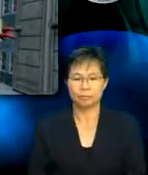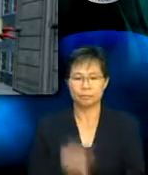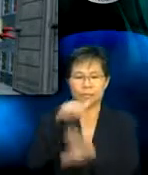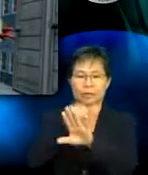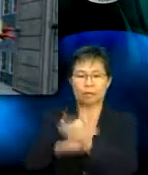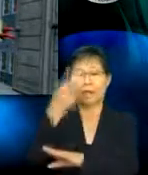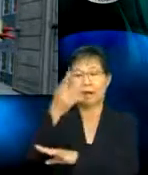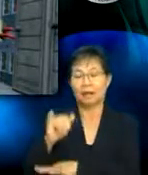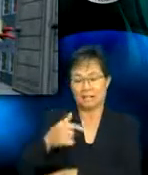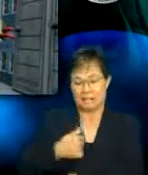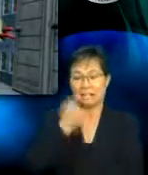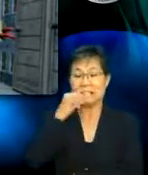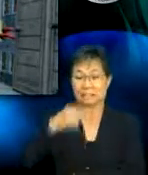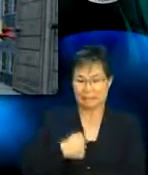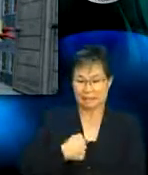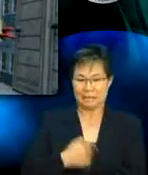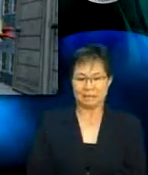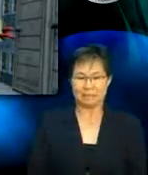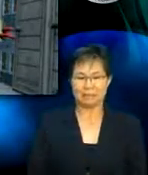Hi, it's me.